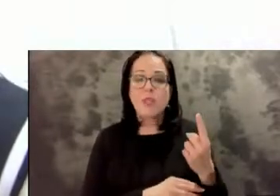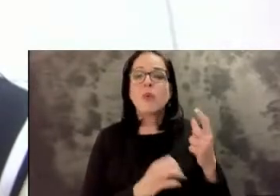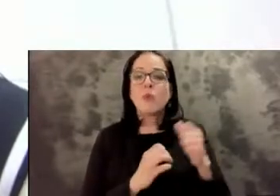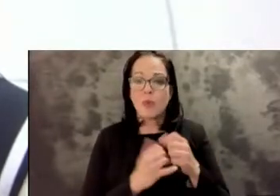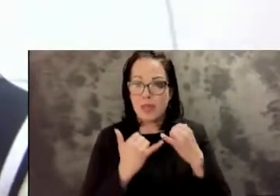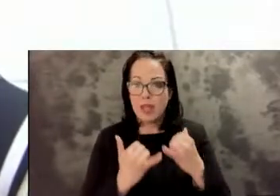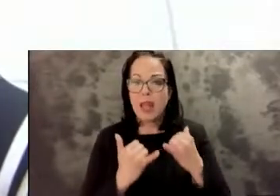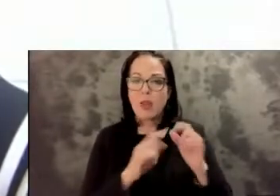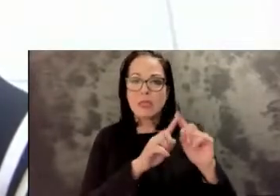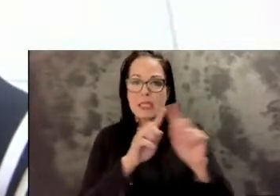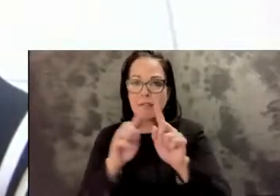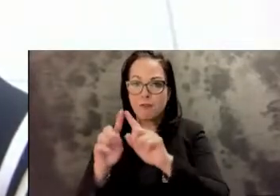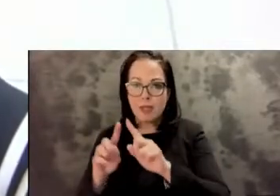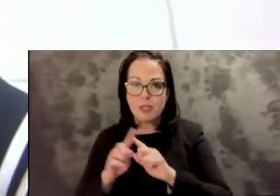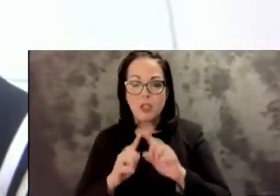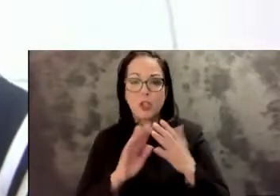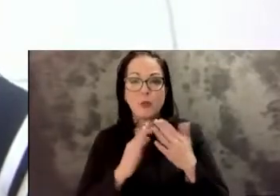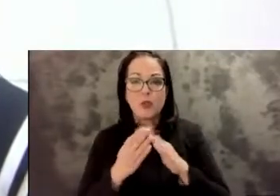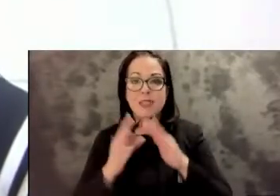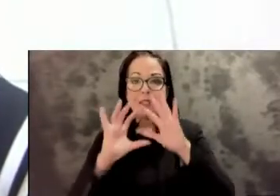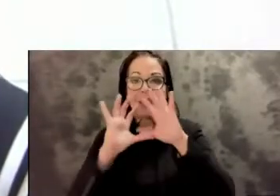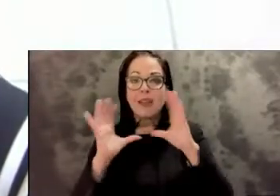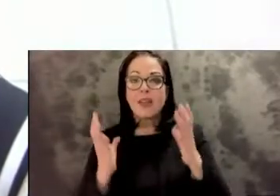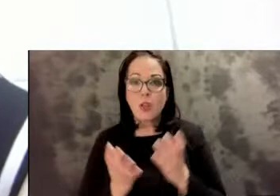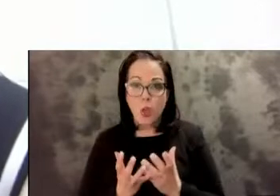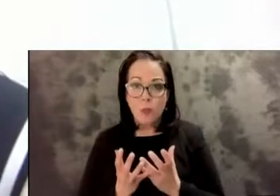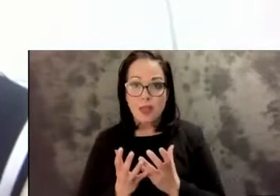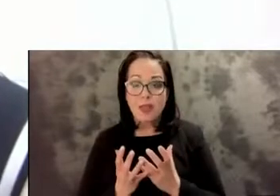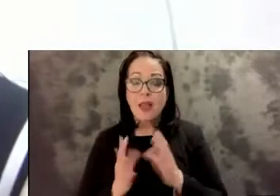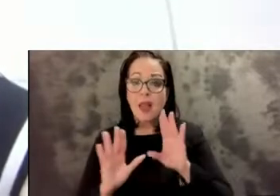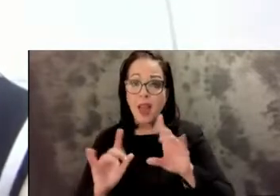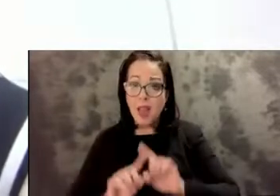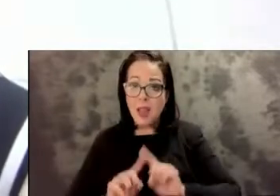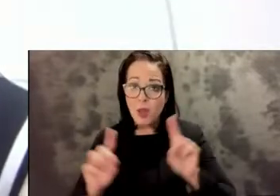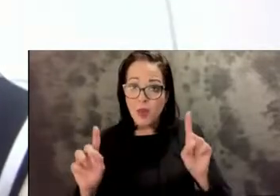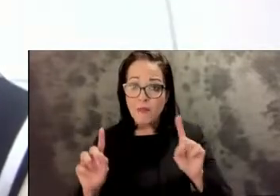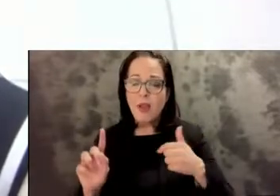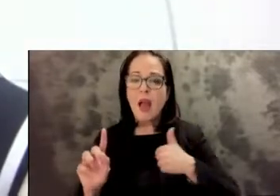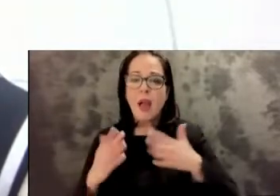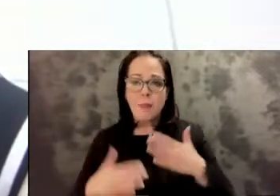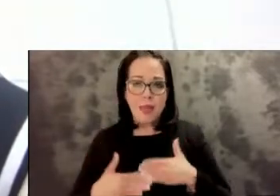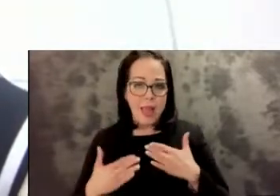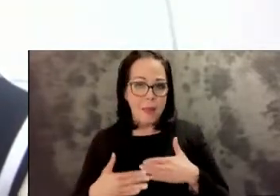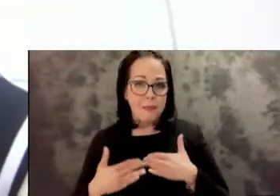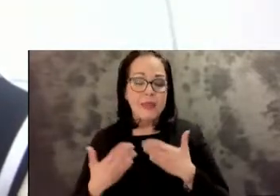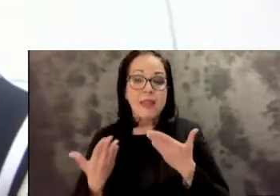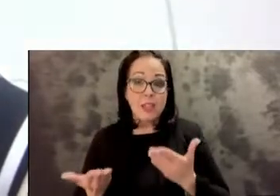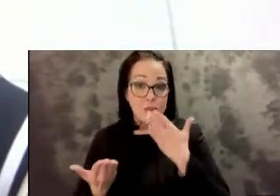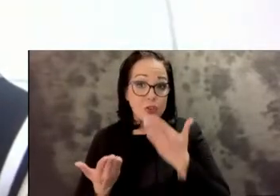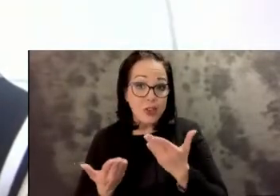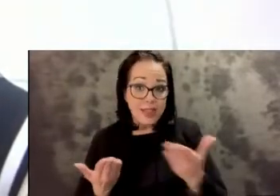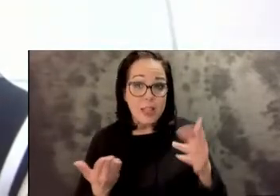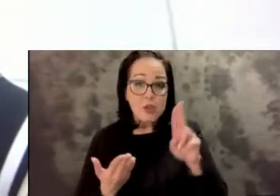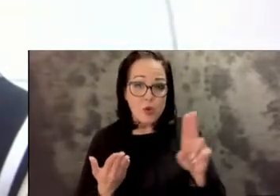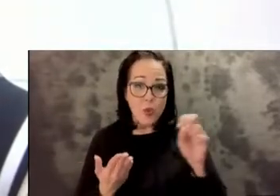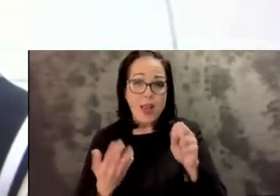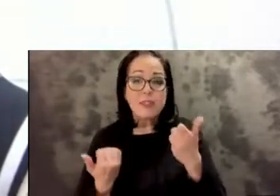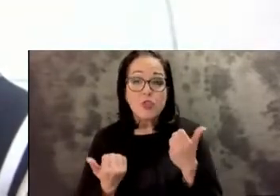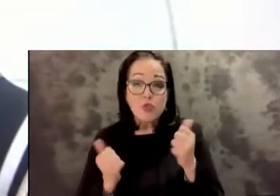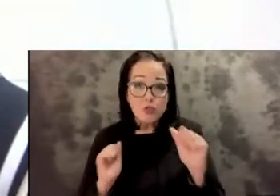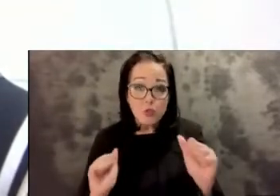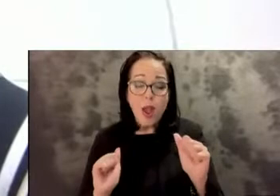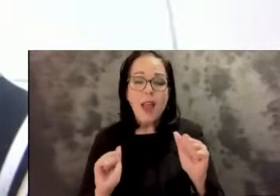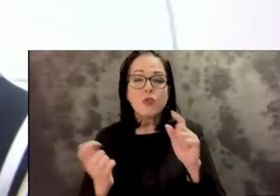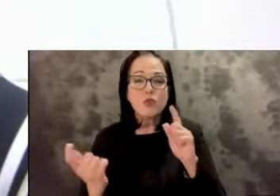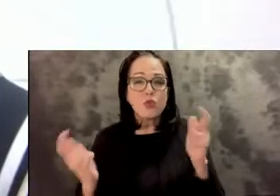different communities and nations globally. However, I am happy, and it's a good thing, that the United States is making efforts to combat